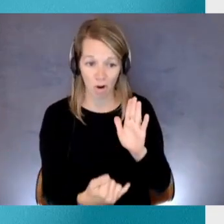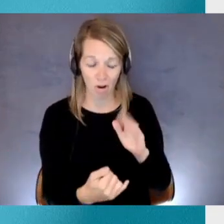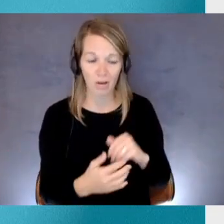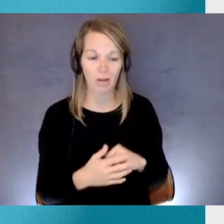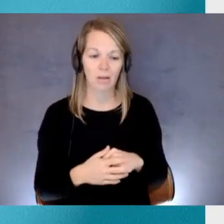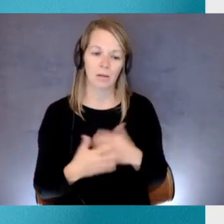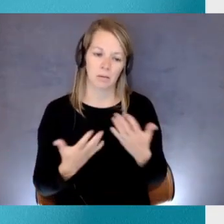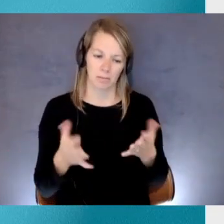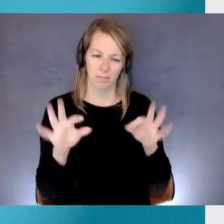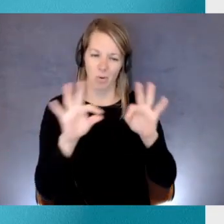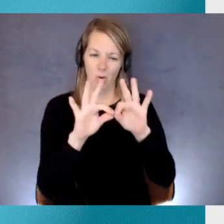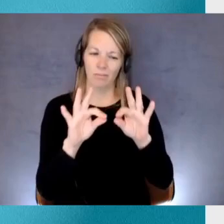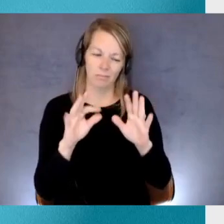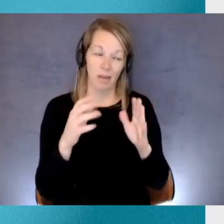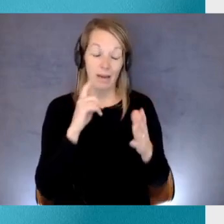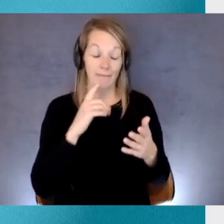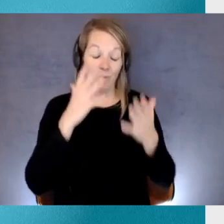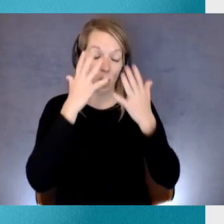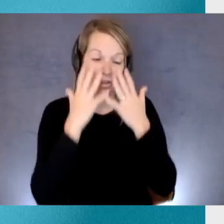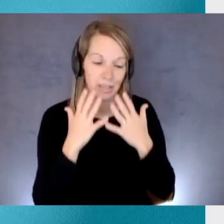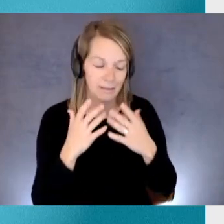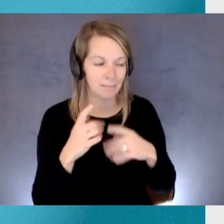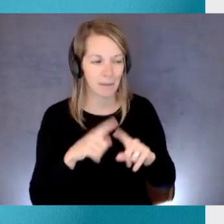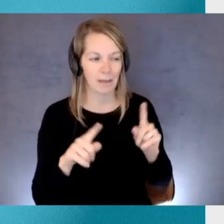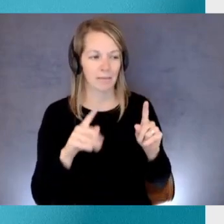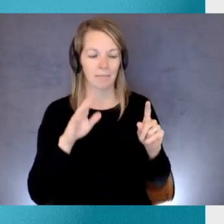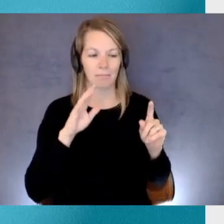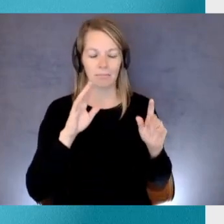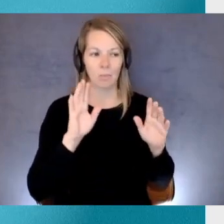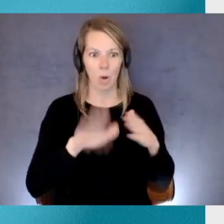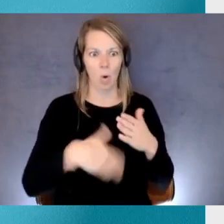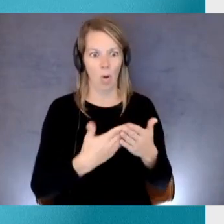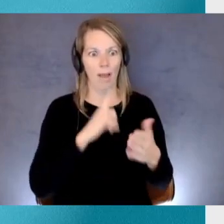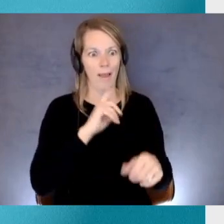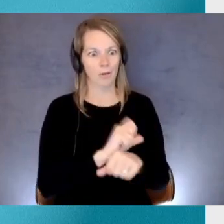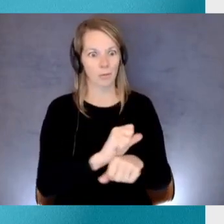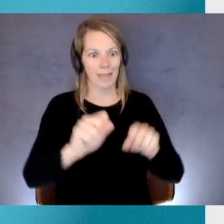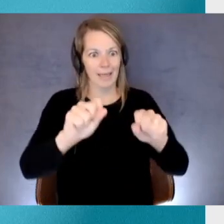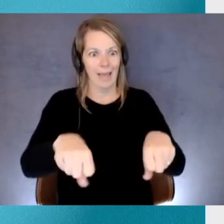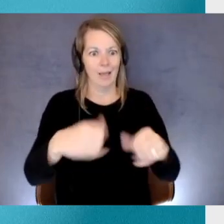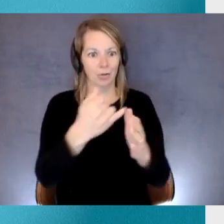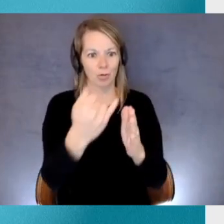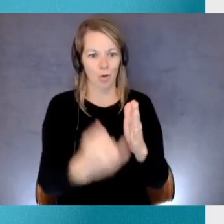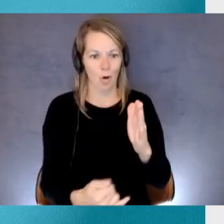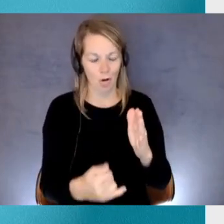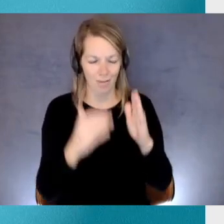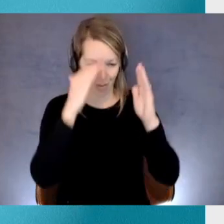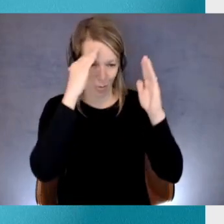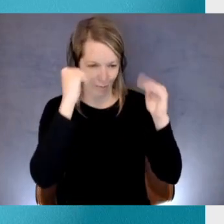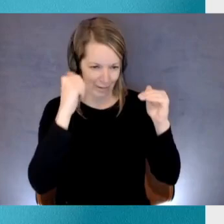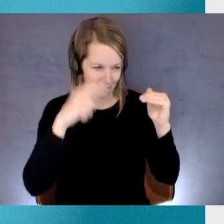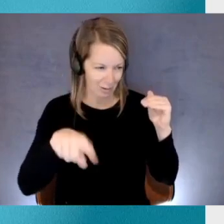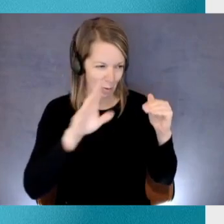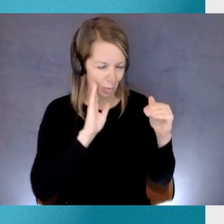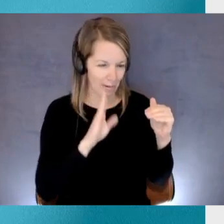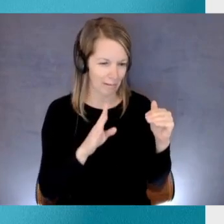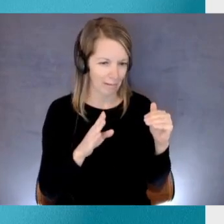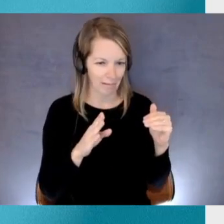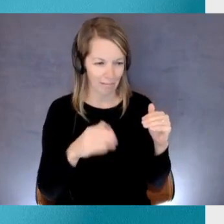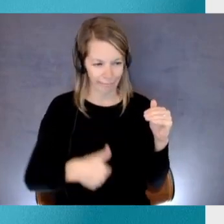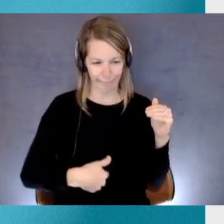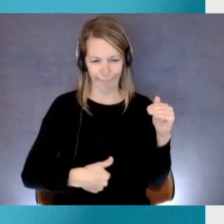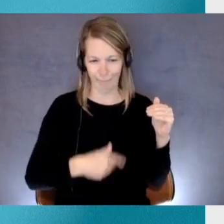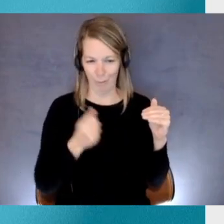think is very unfortunate. I won't get on that soapbox about how we all actually can draw. Hopefully you'll just get it by intuition